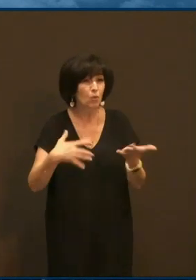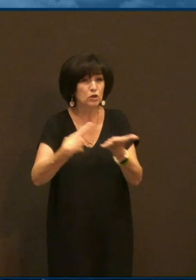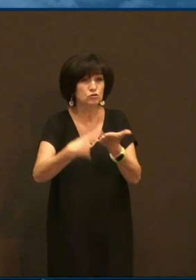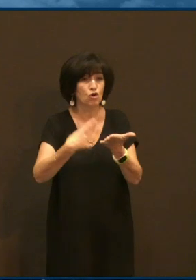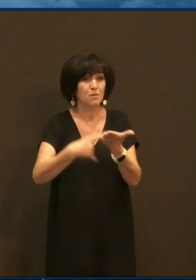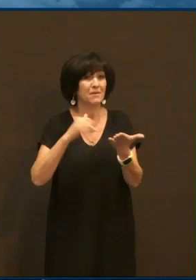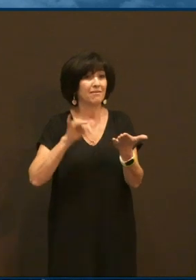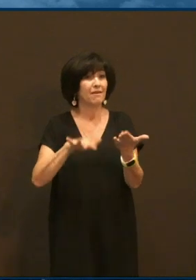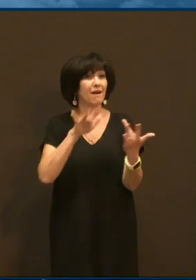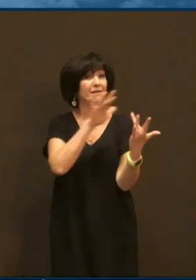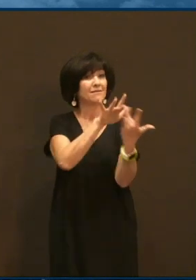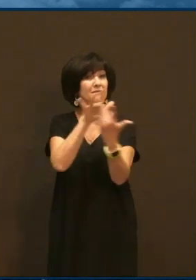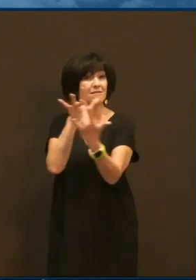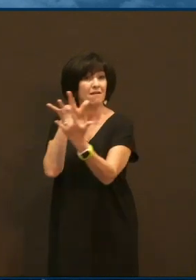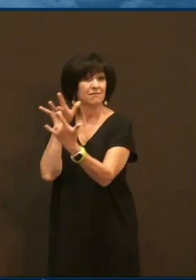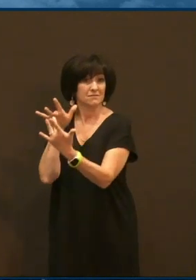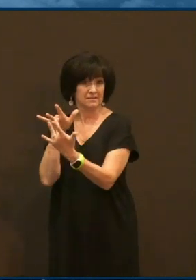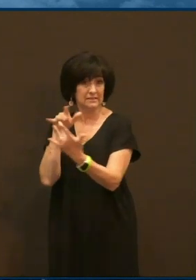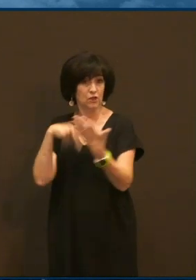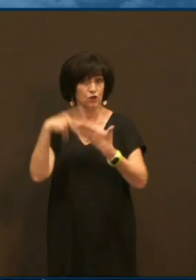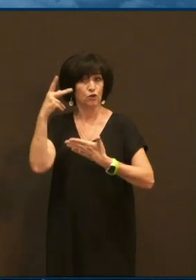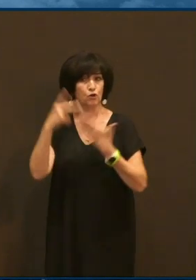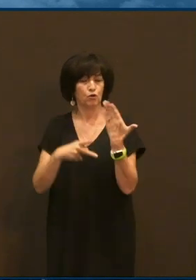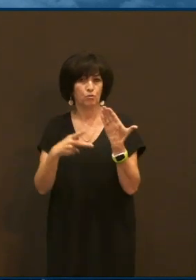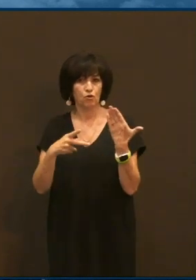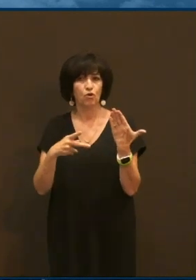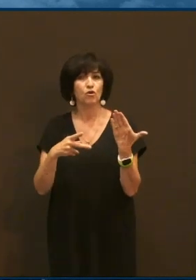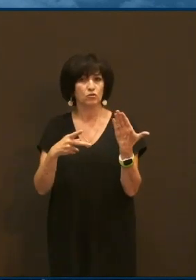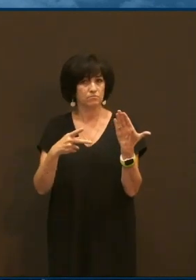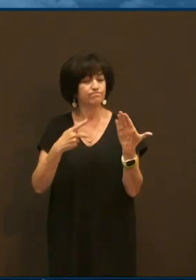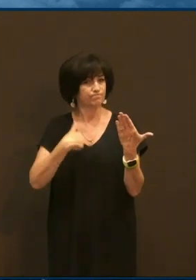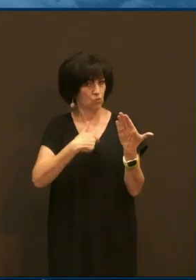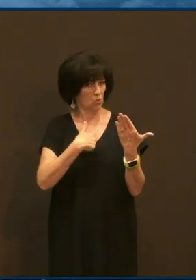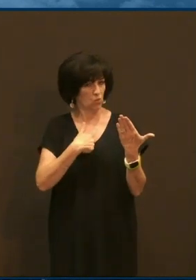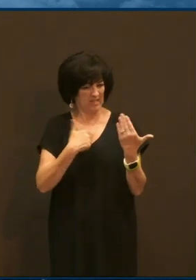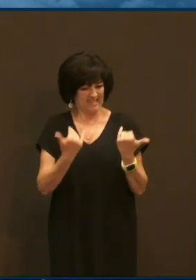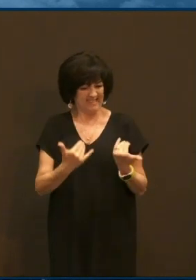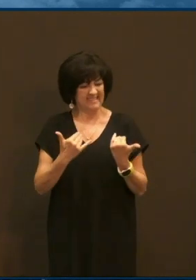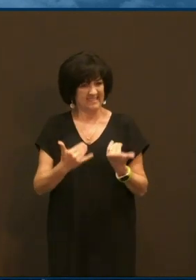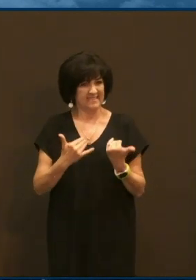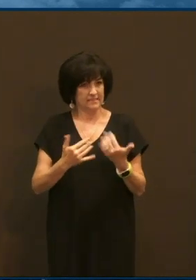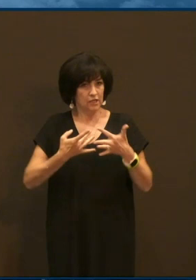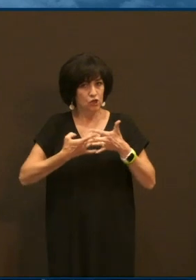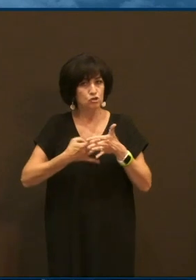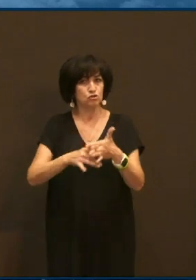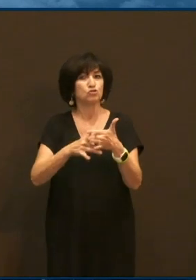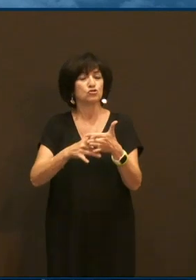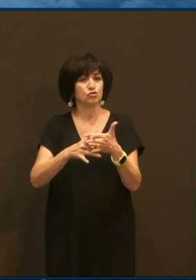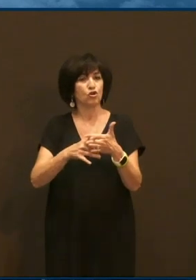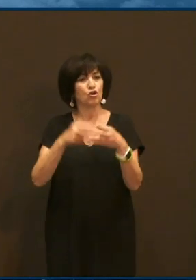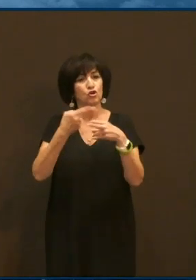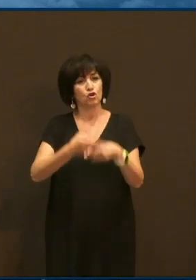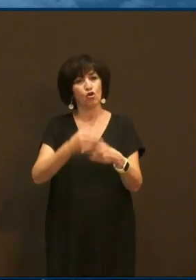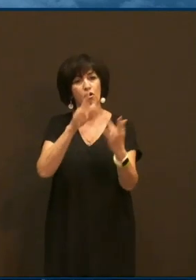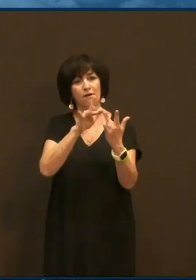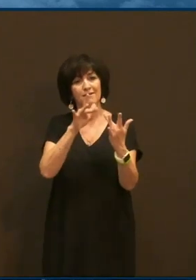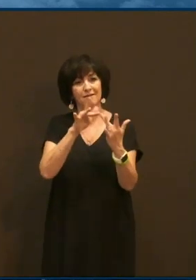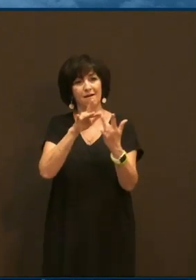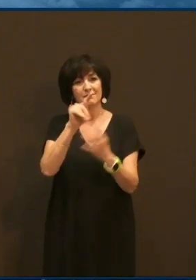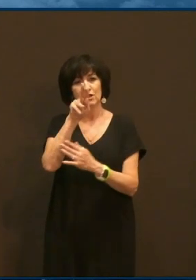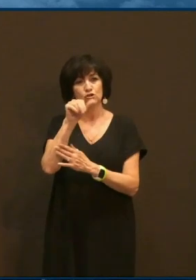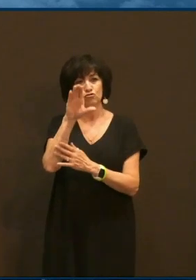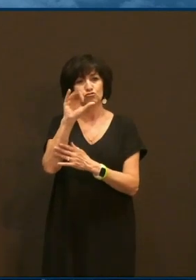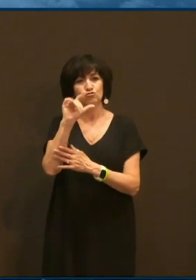extremely excited that we are going to be doing a soft launch of the contact tracing system on